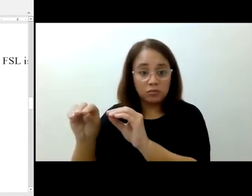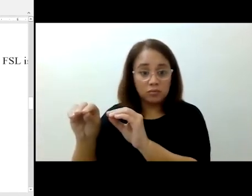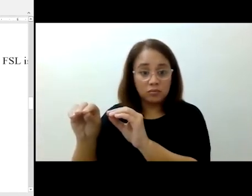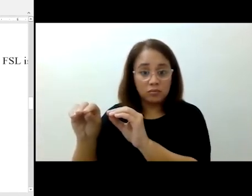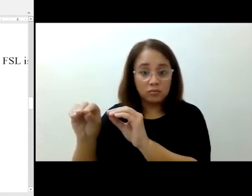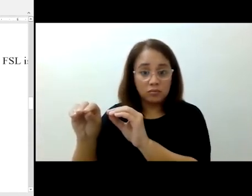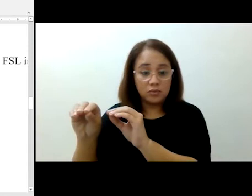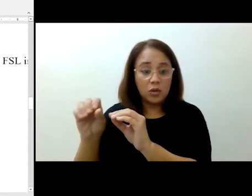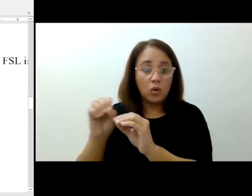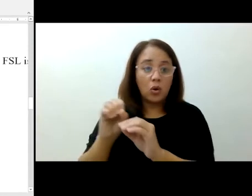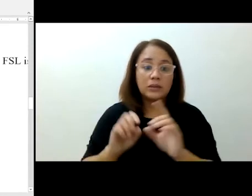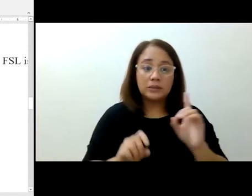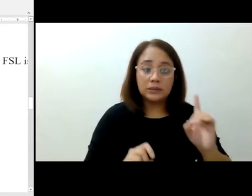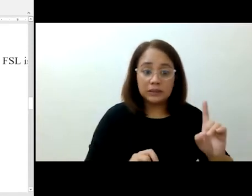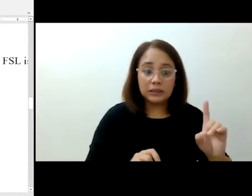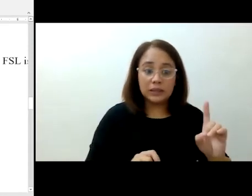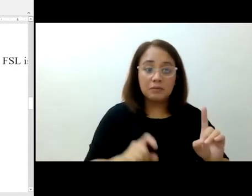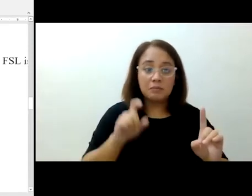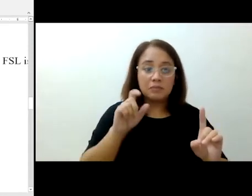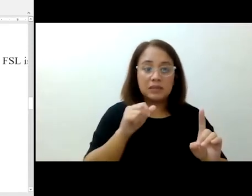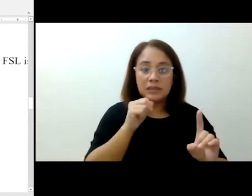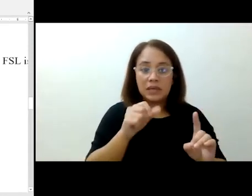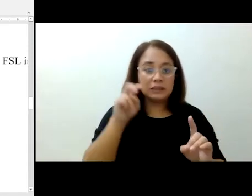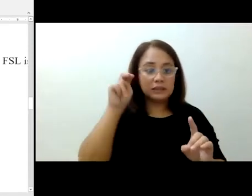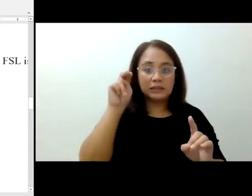And D, you shouldn't teach word order.